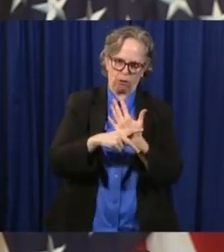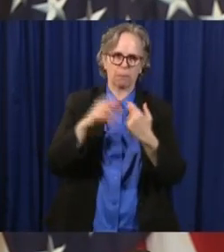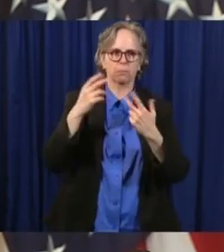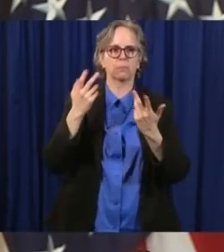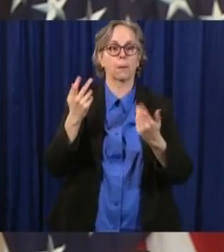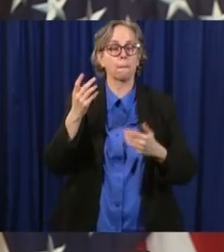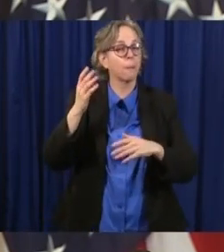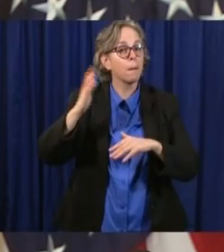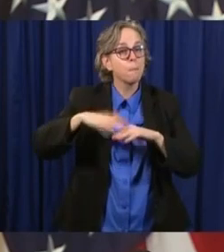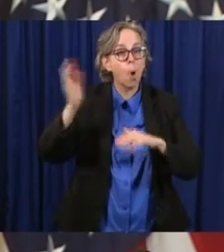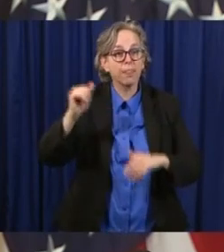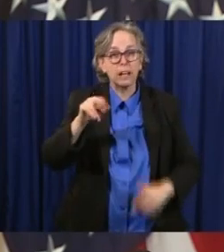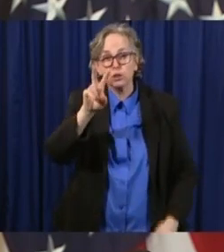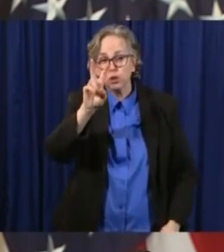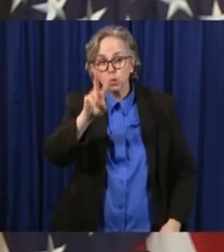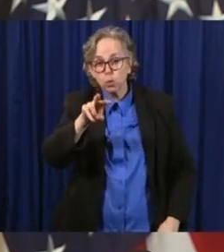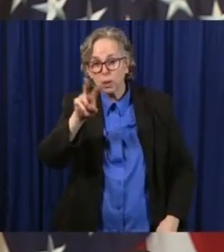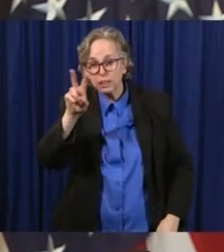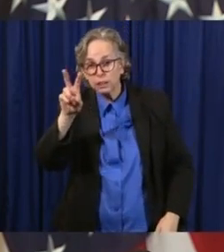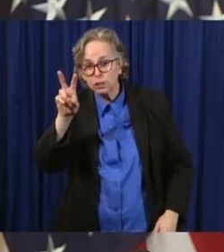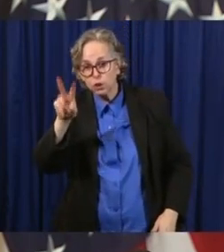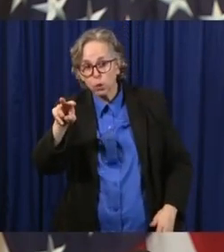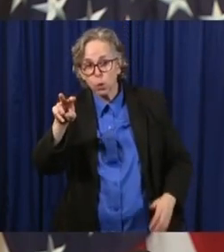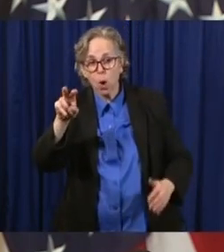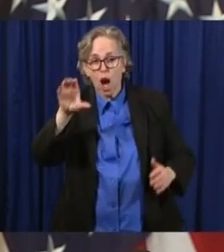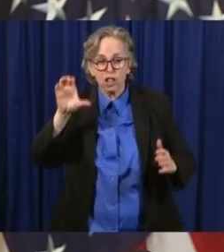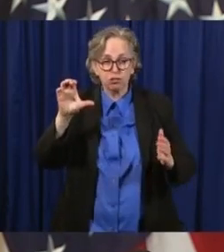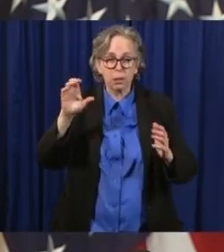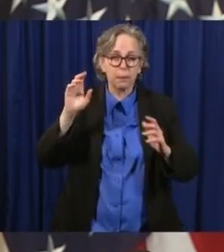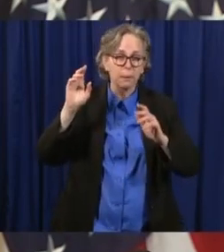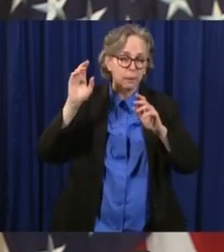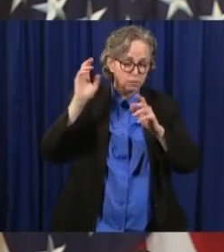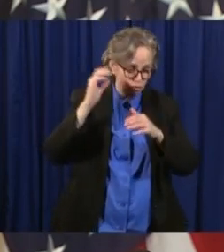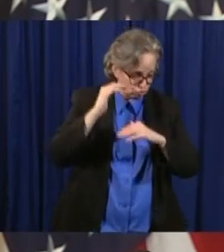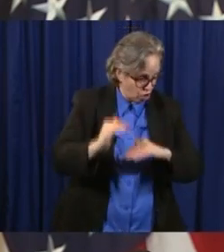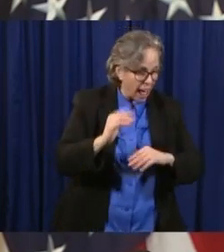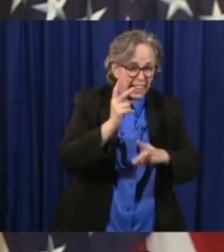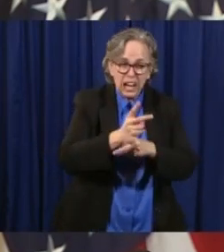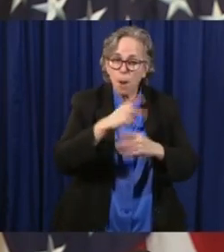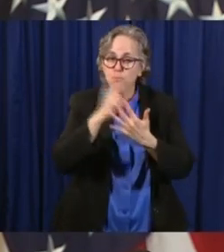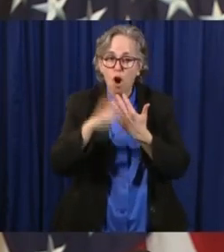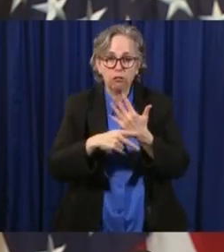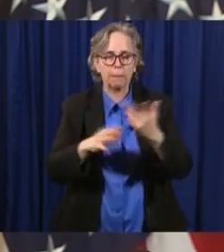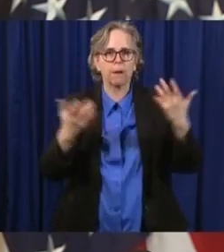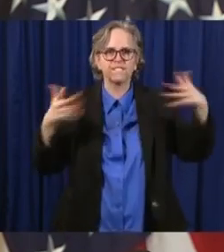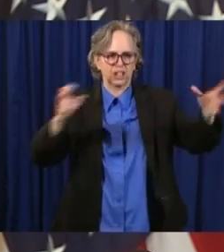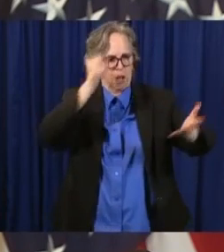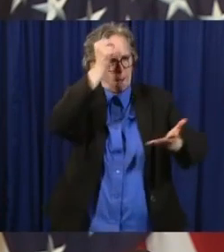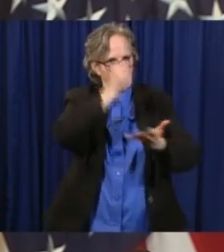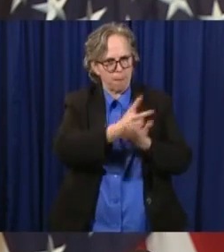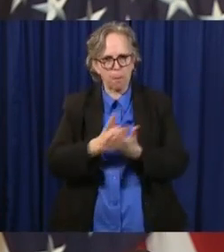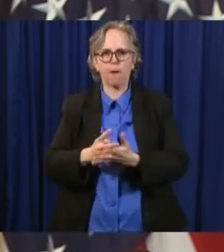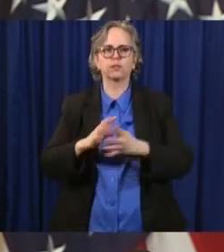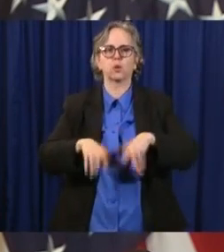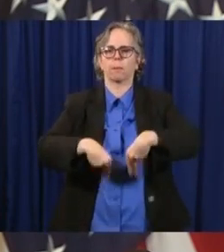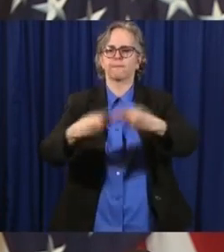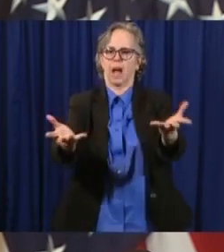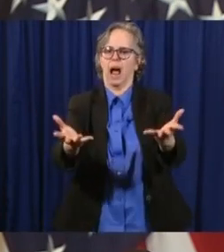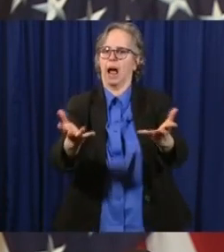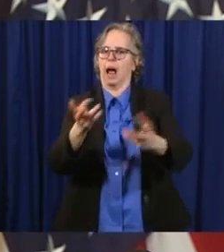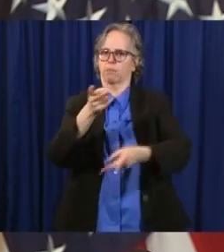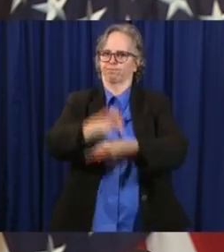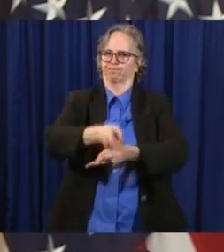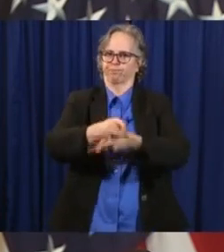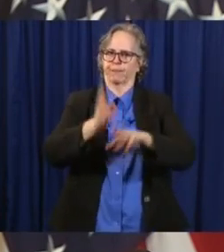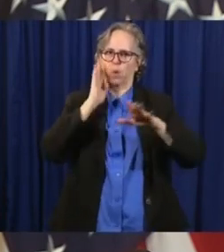March 17th, and so far we have nearly 22,000 children enrolled. These programs are all required to meet